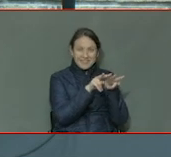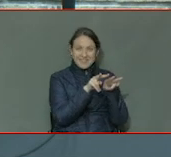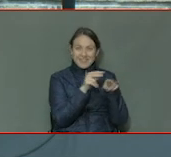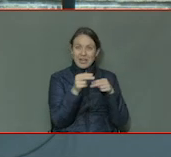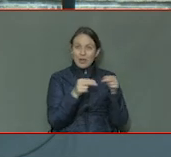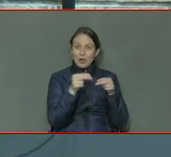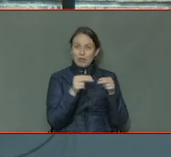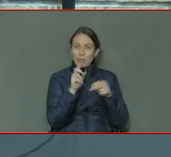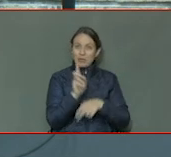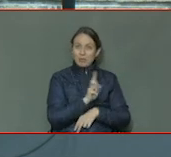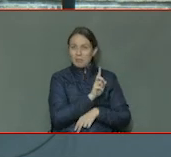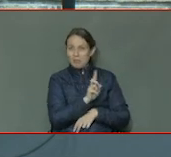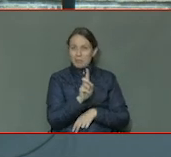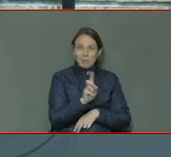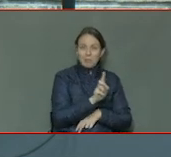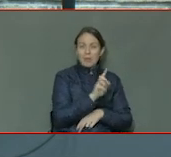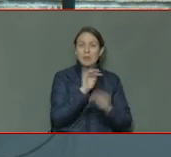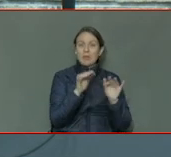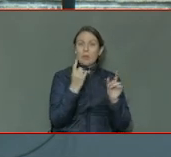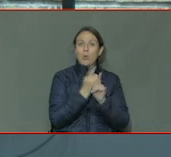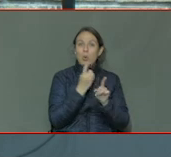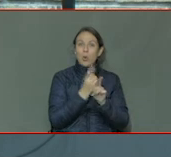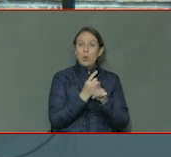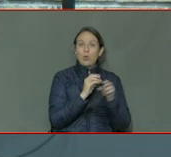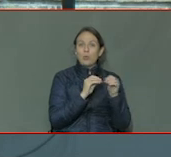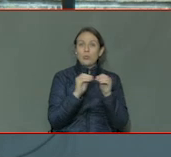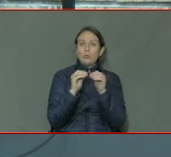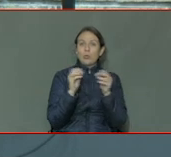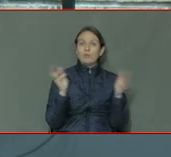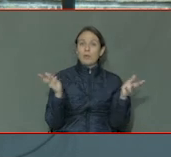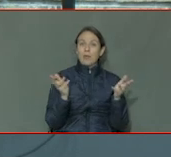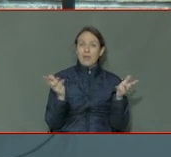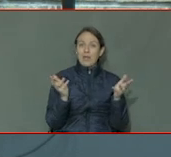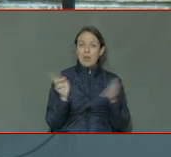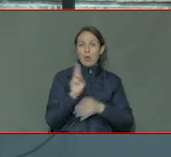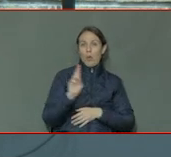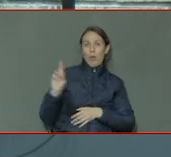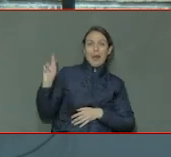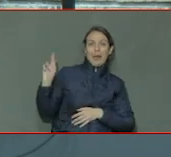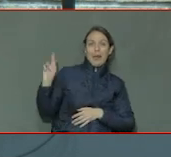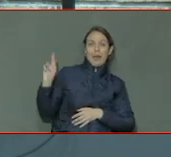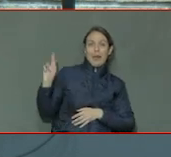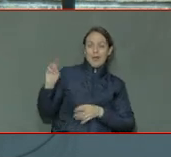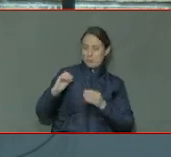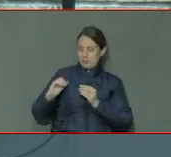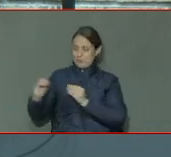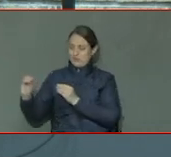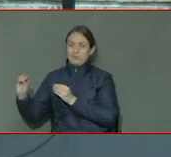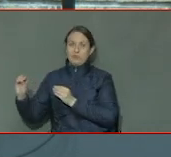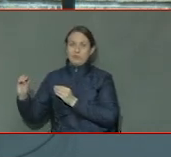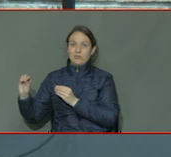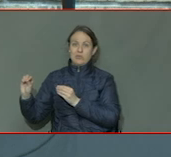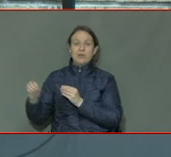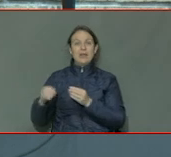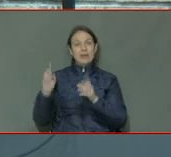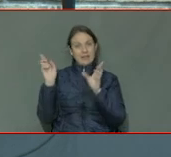shop, most of the people always moves to their right. And then they put all the specials on the